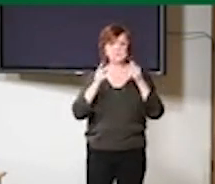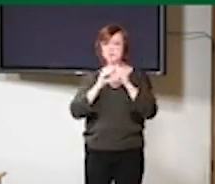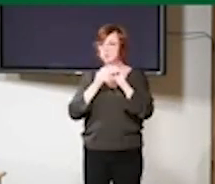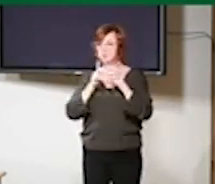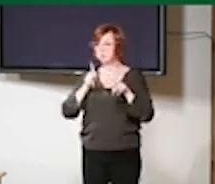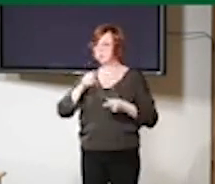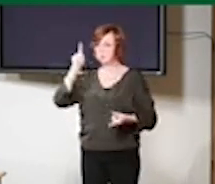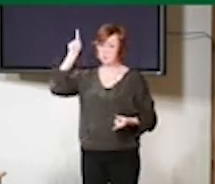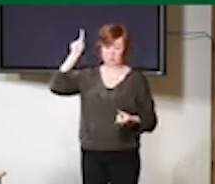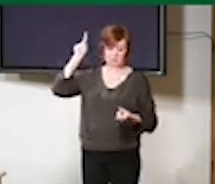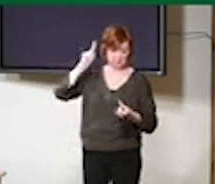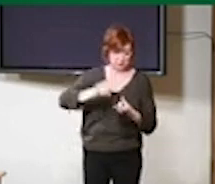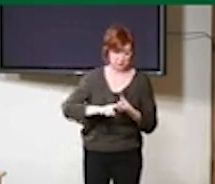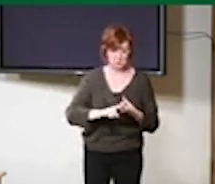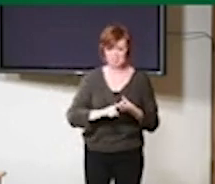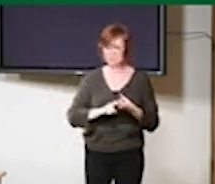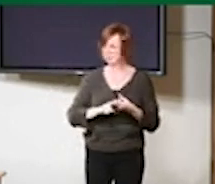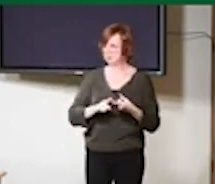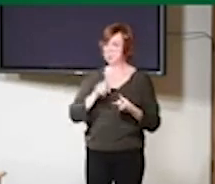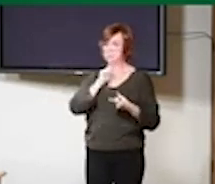have markedly changed. And I think